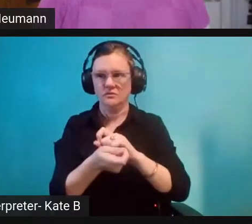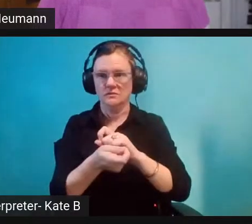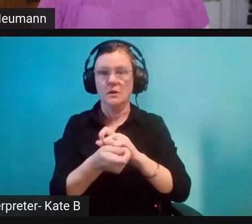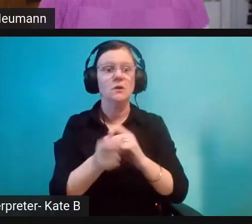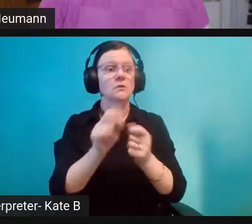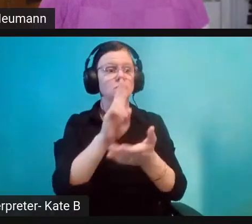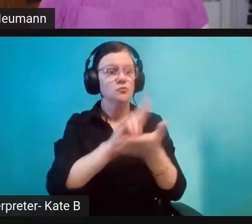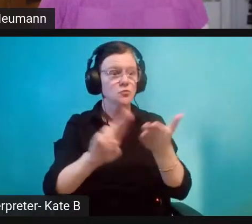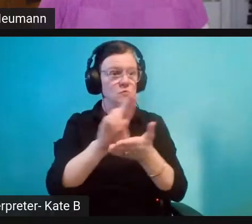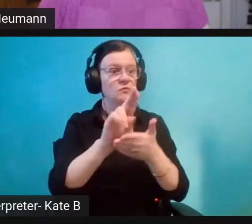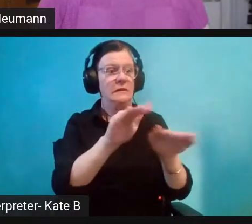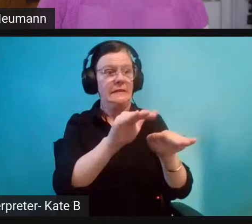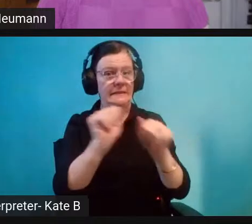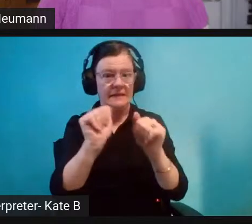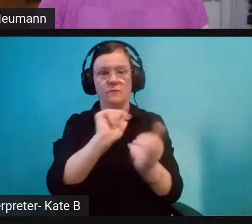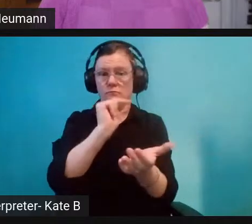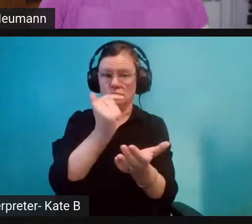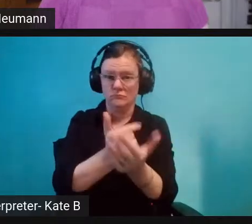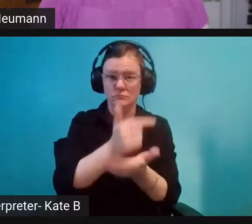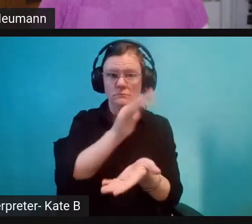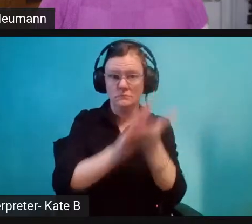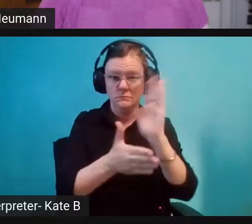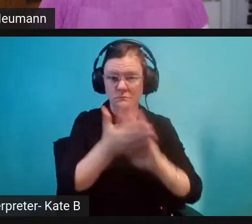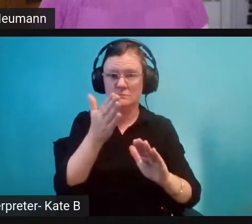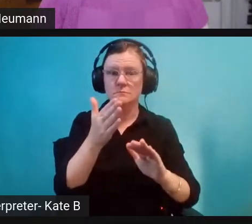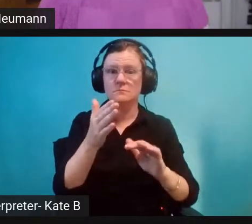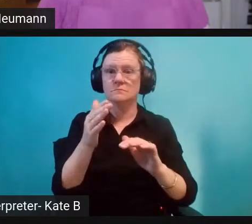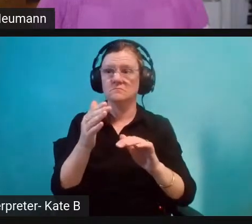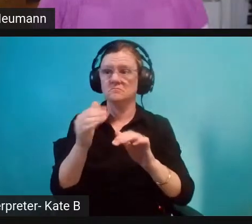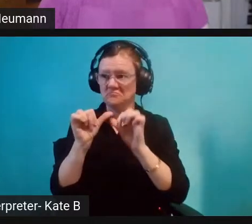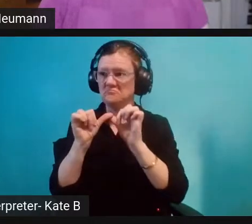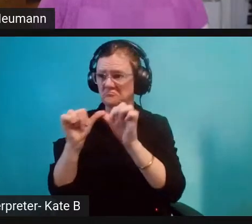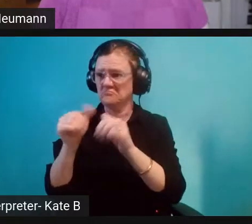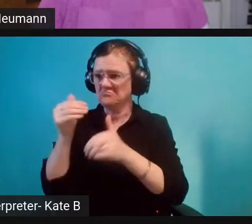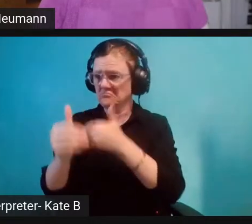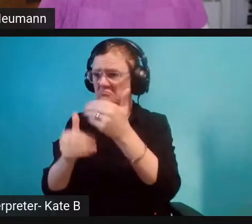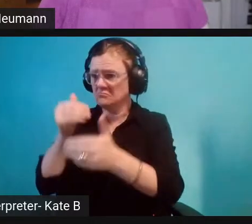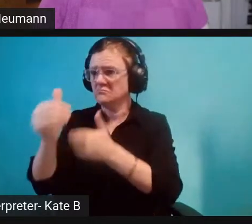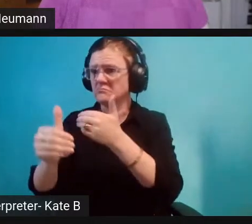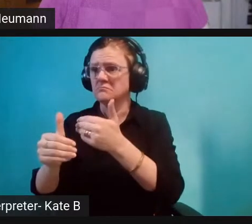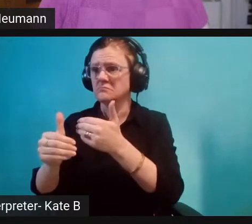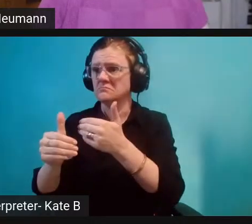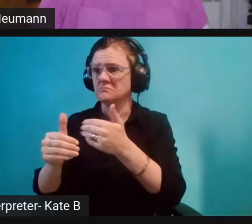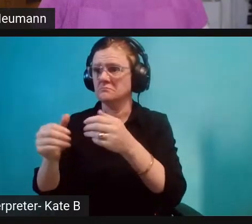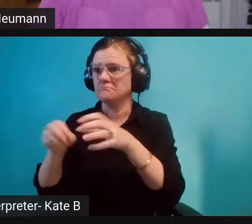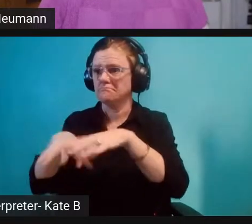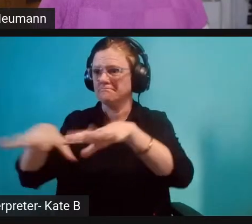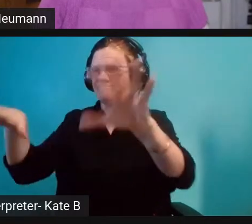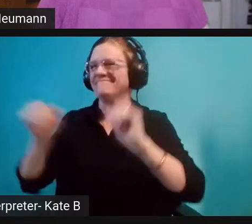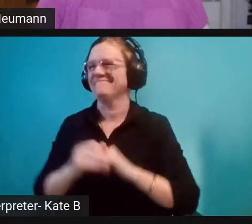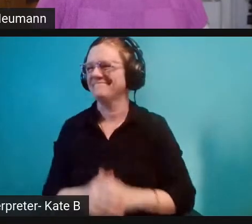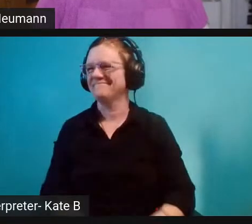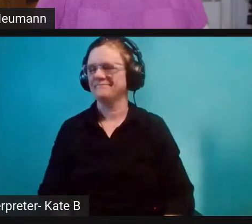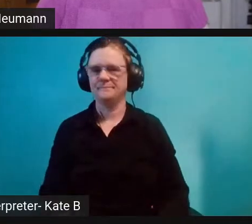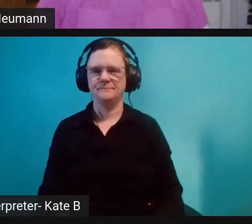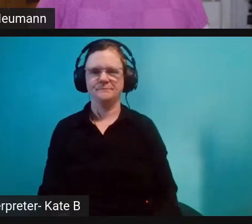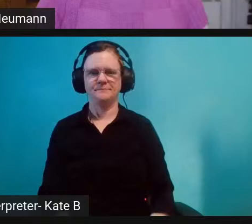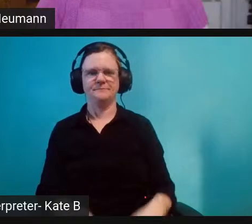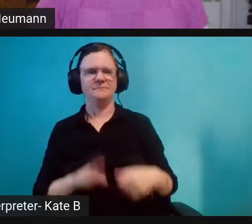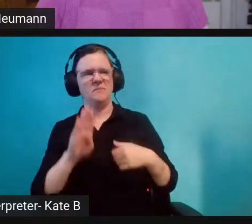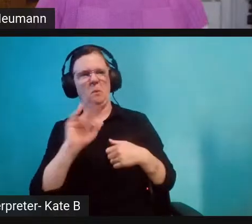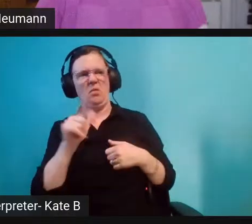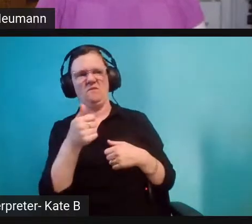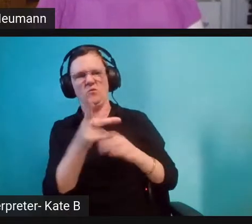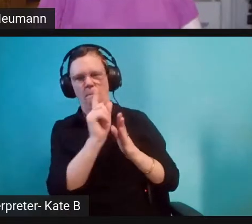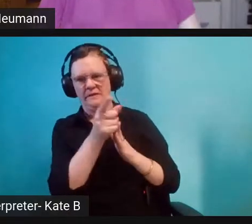leave, if you're a student, you'll continue to take what you've learned and multiply it. And we have just a few more